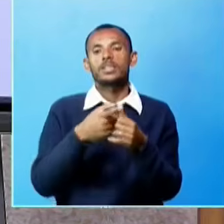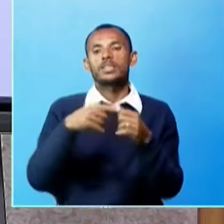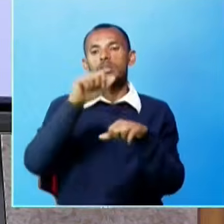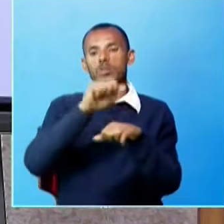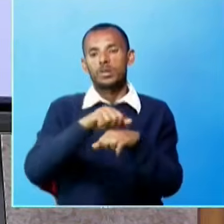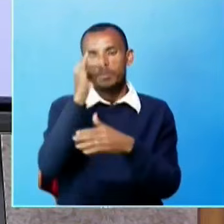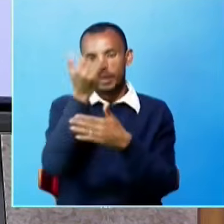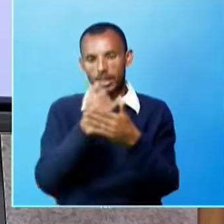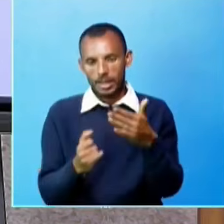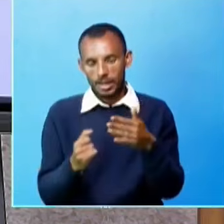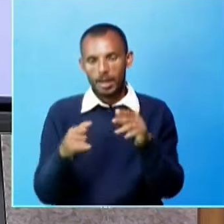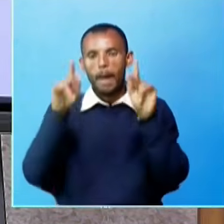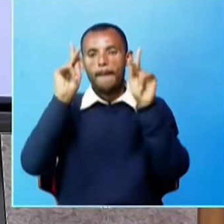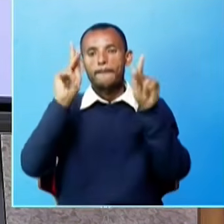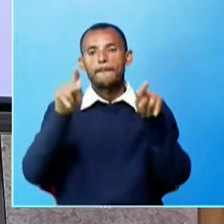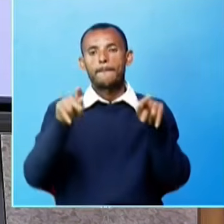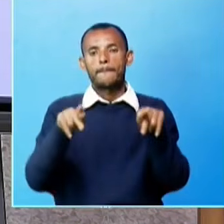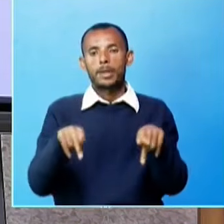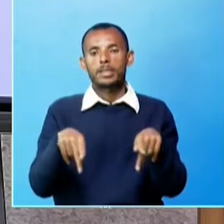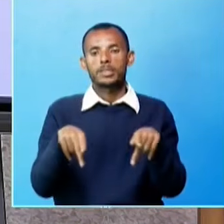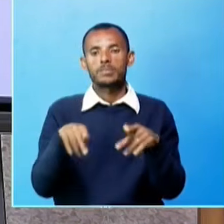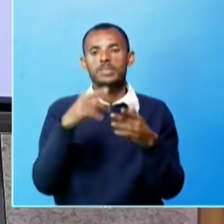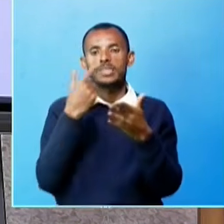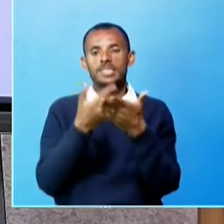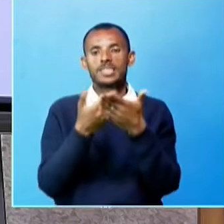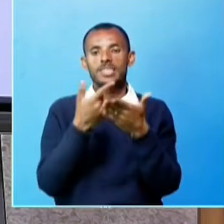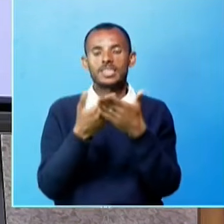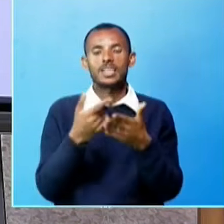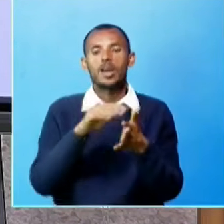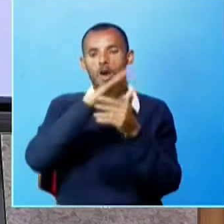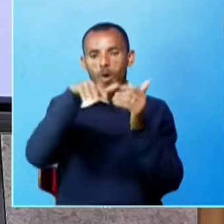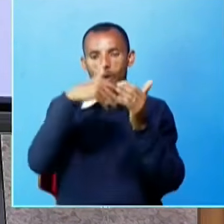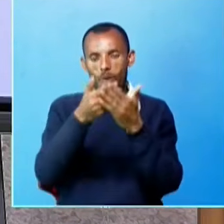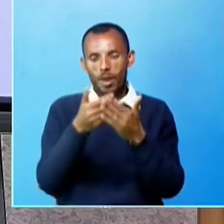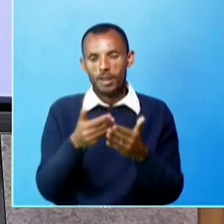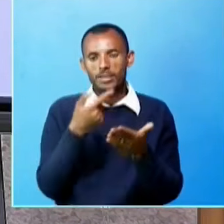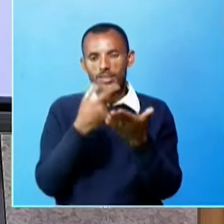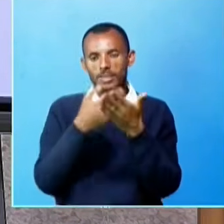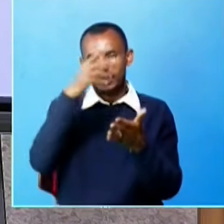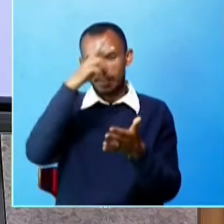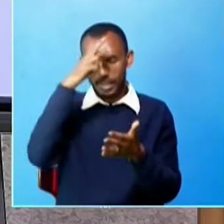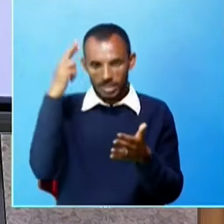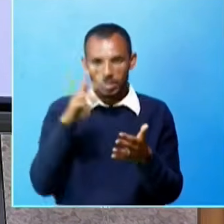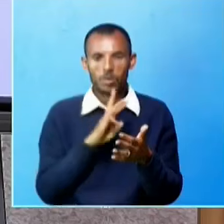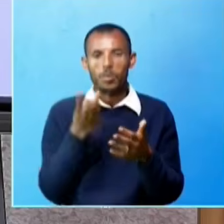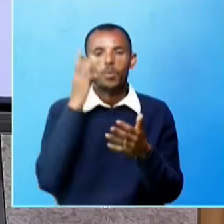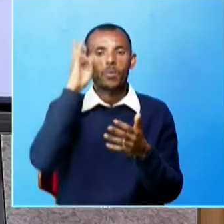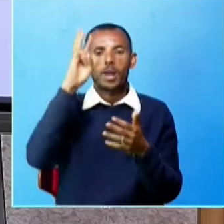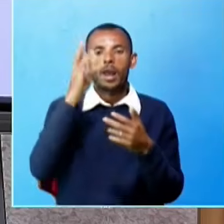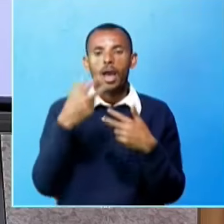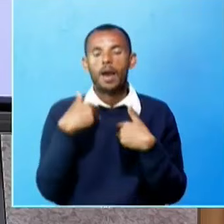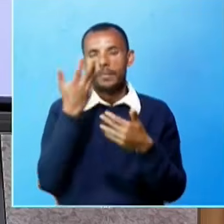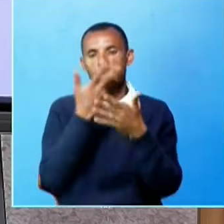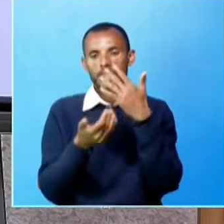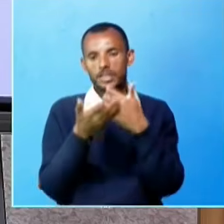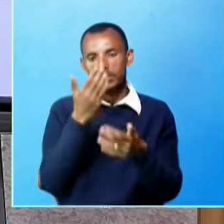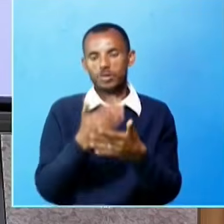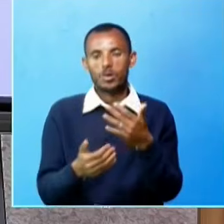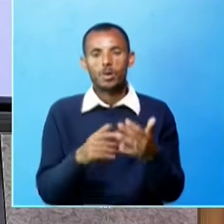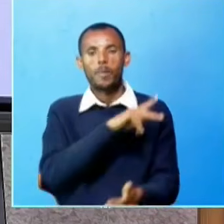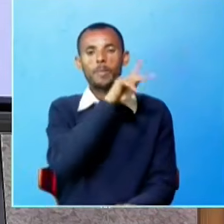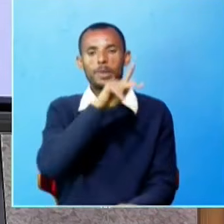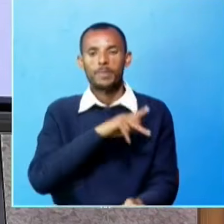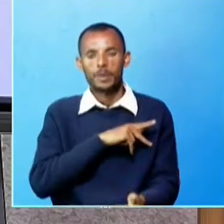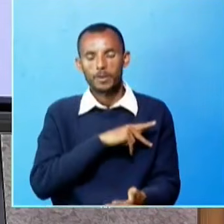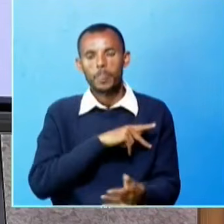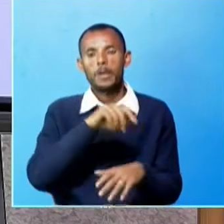a prism. Okay, so in all these cases, we will have a discussion on the properties of a